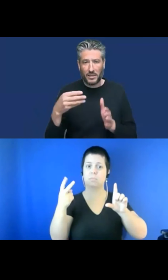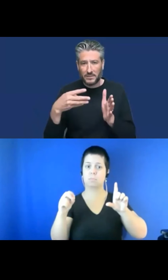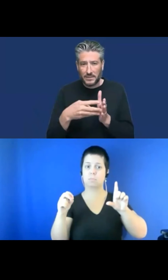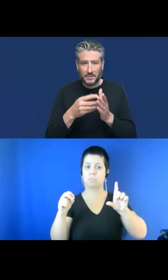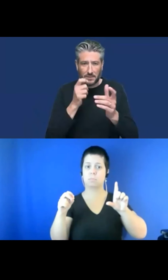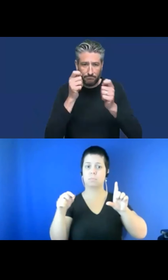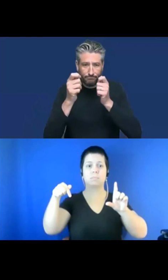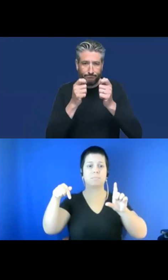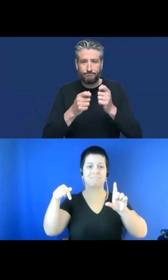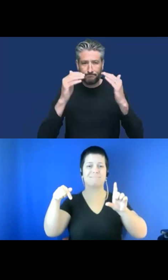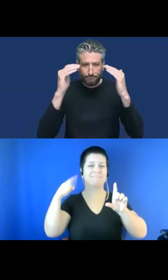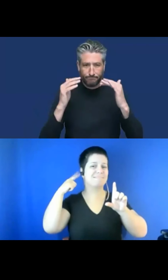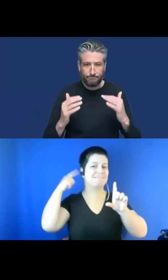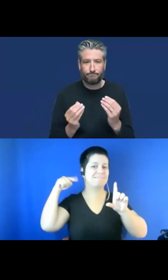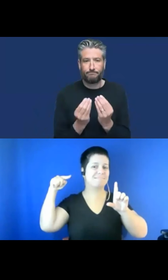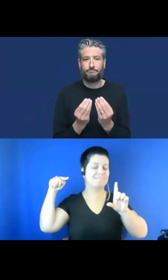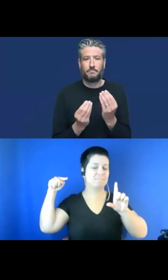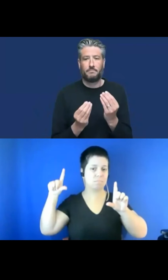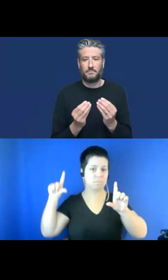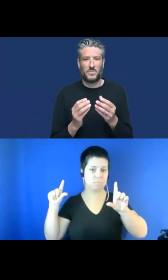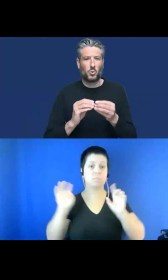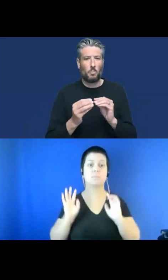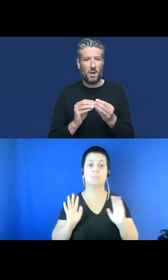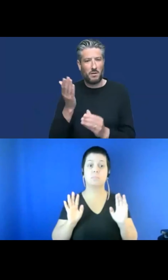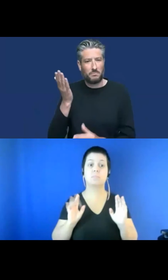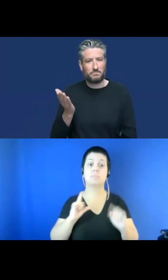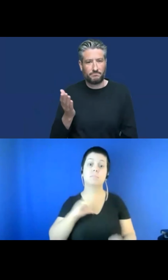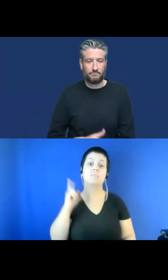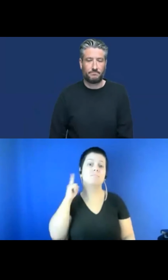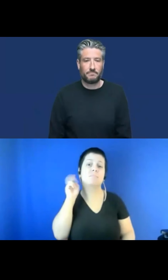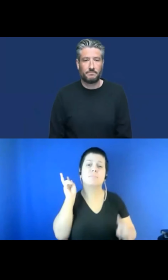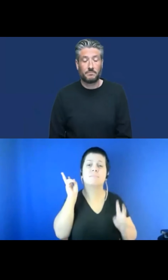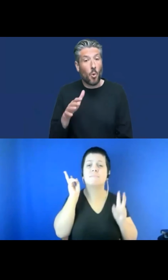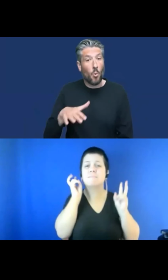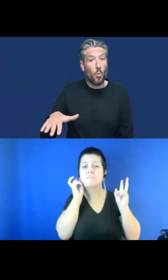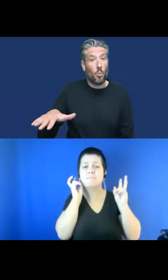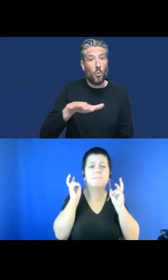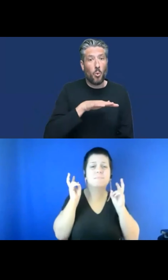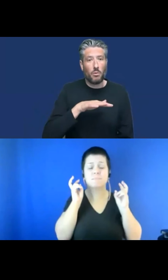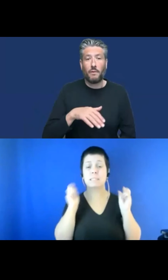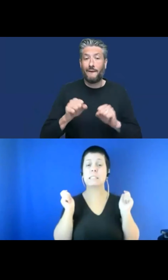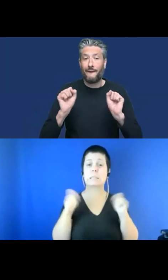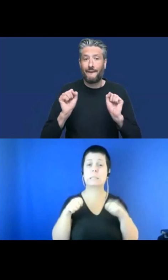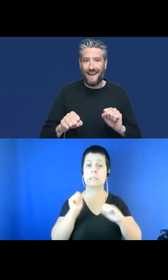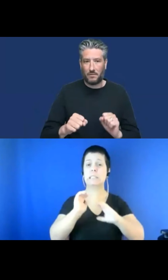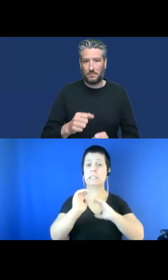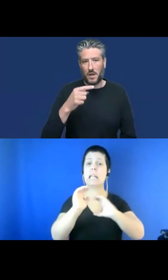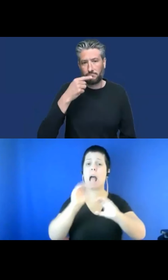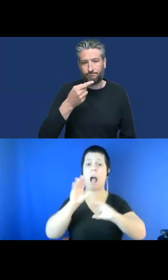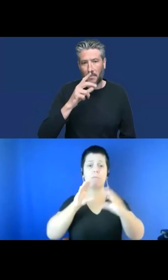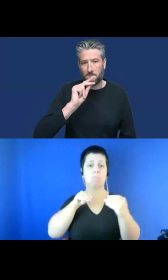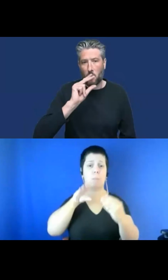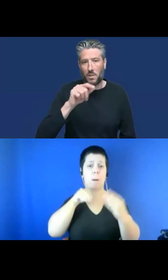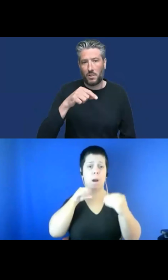level. However, they all had sufficient residual hearing to communicate verbally. And given that they all